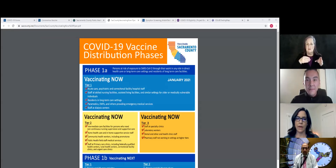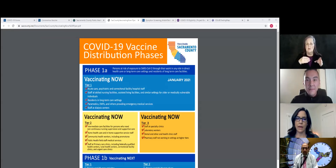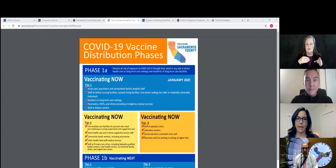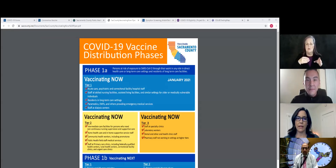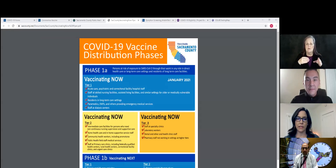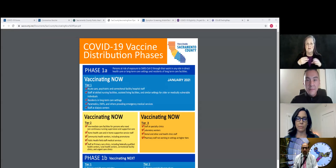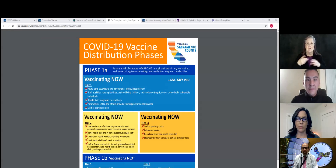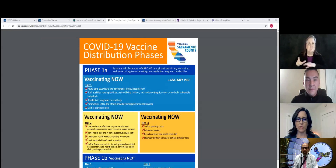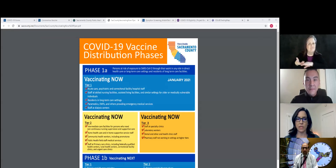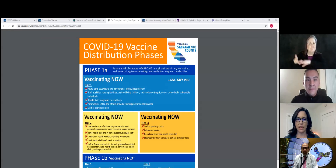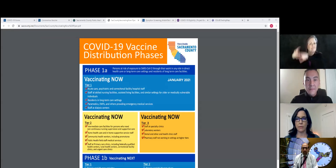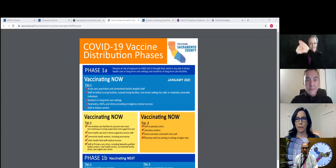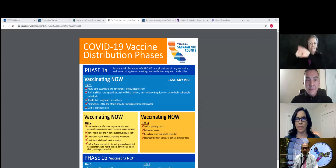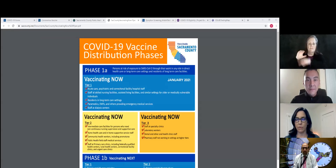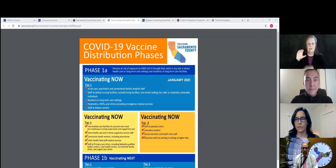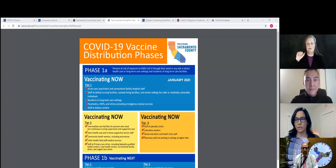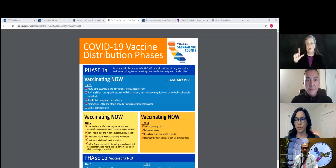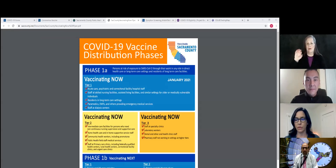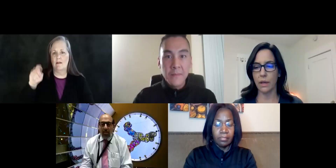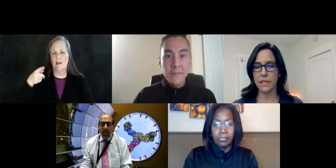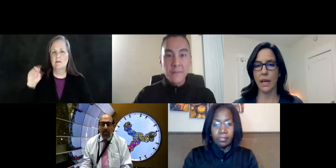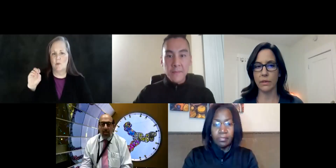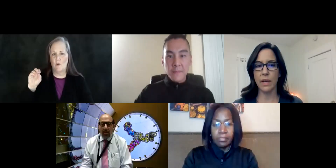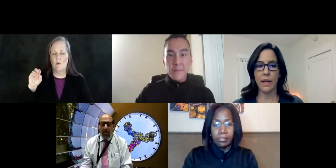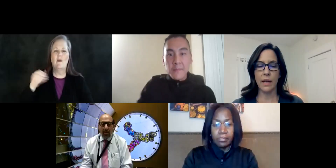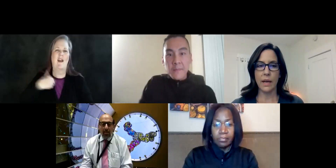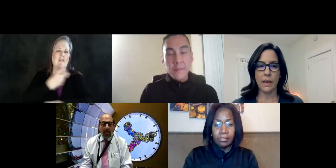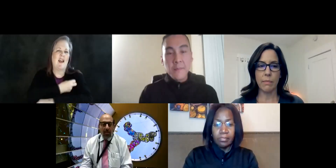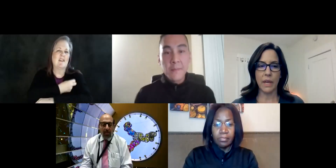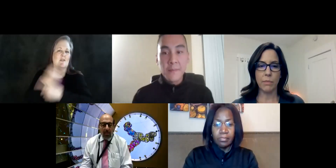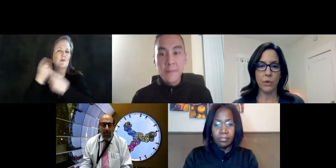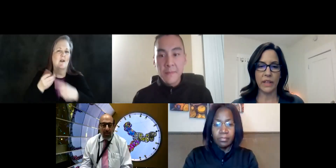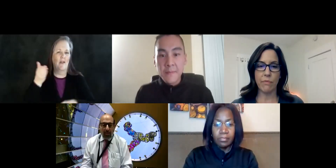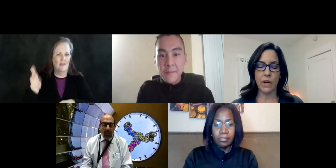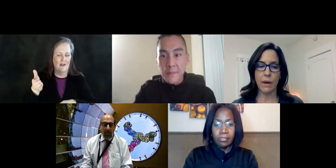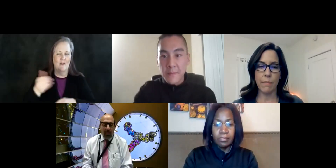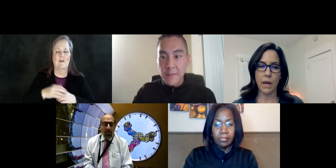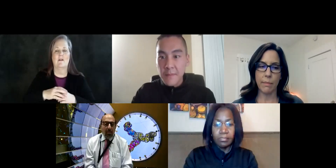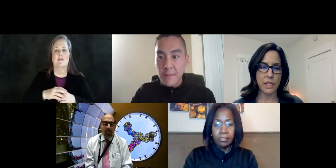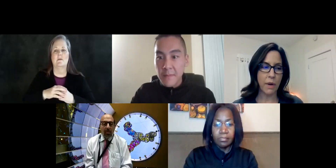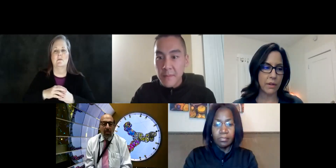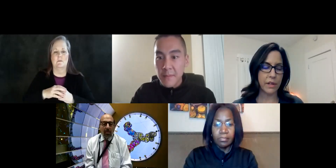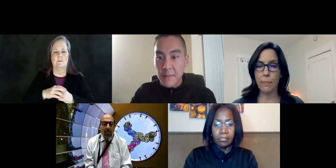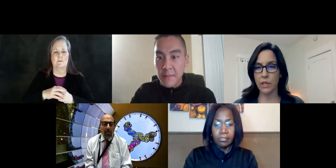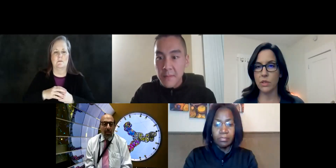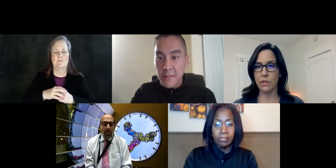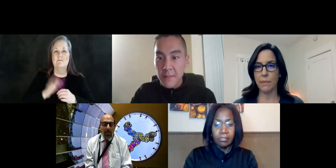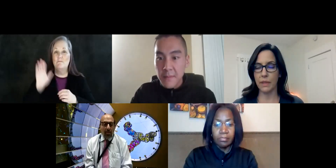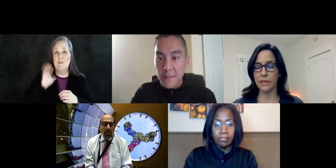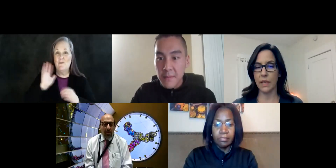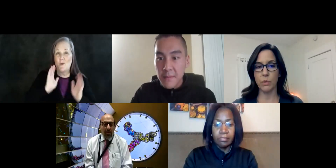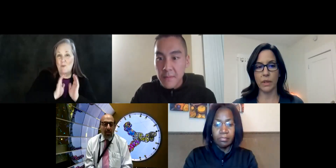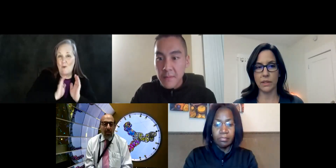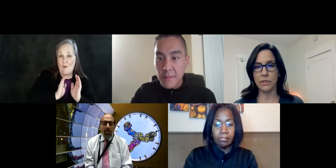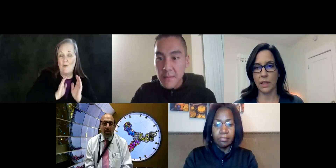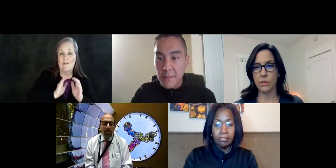up Cal Expo, which is a site that public health is putting together. And moving that from a smaller operation to something